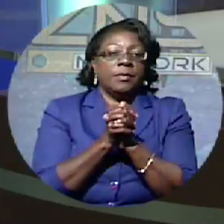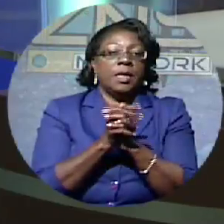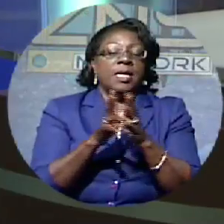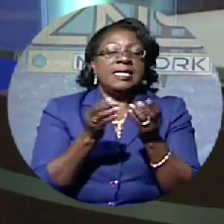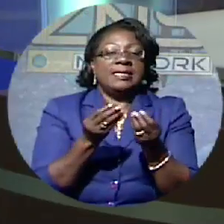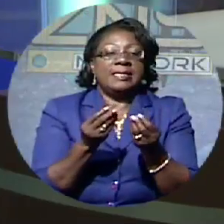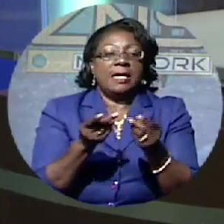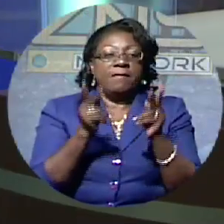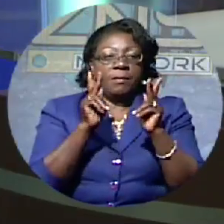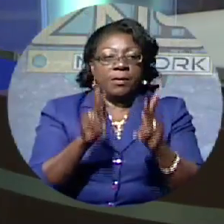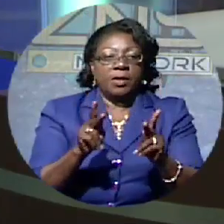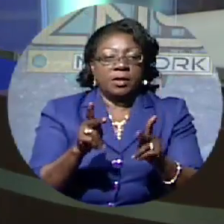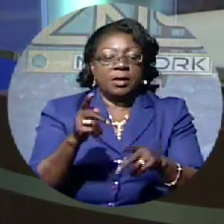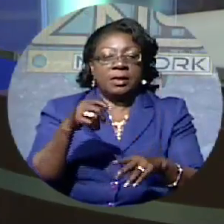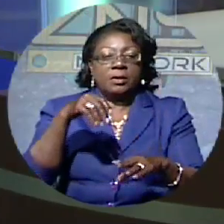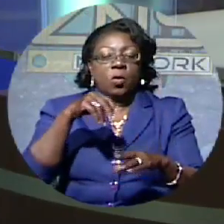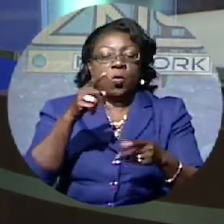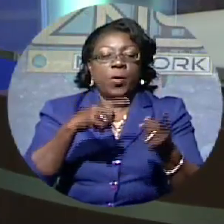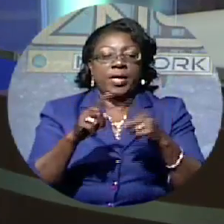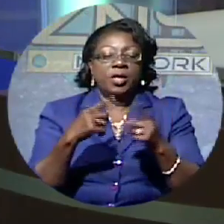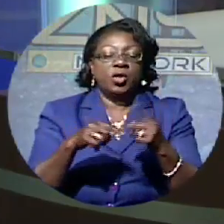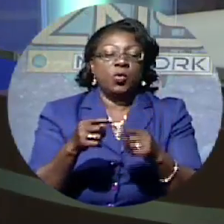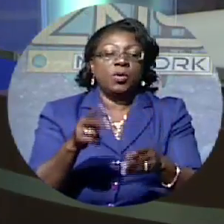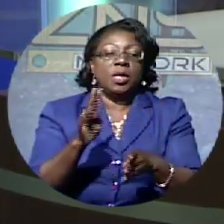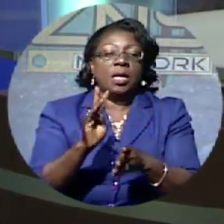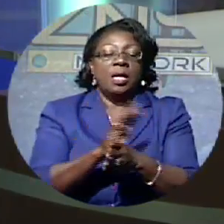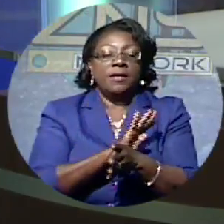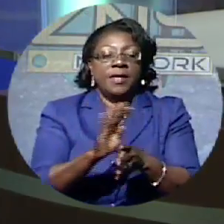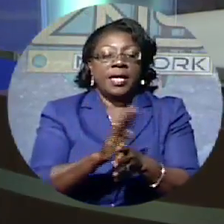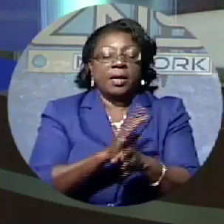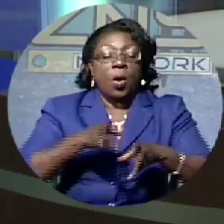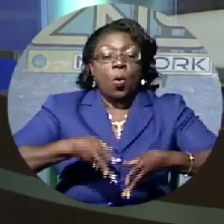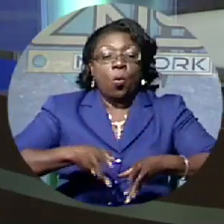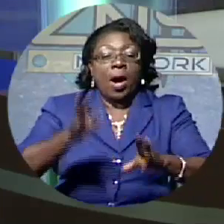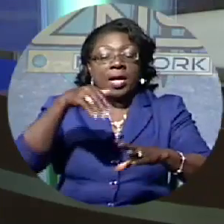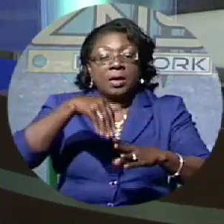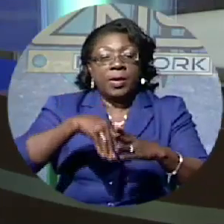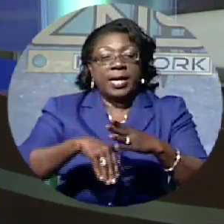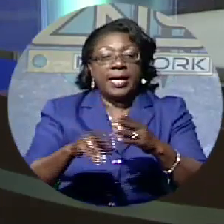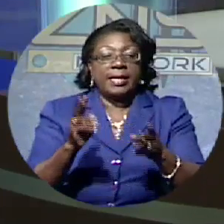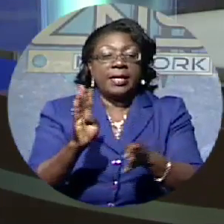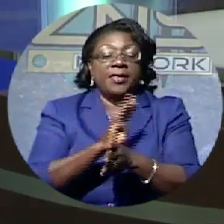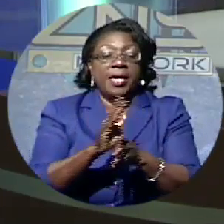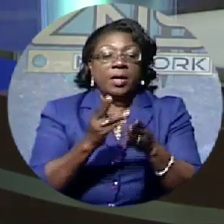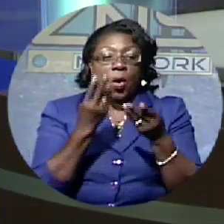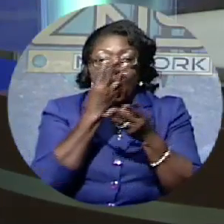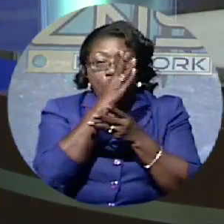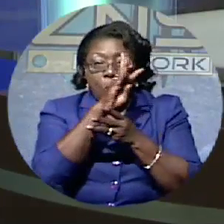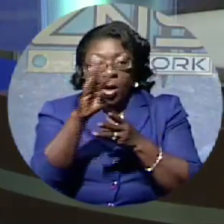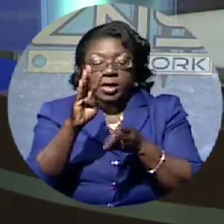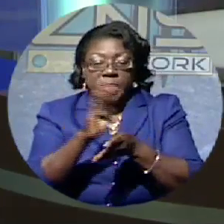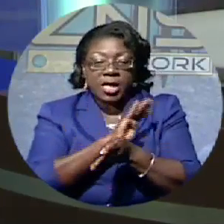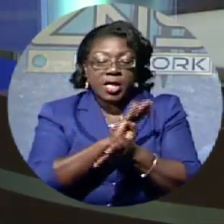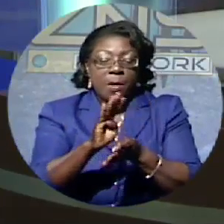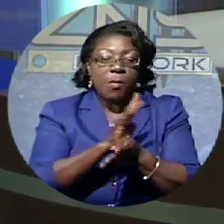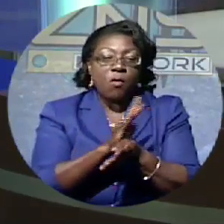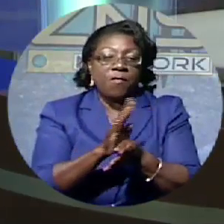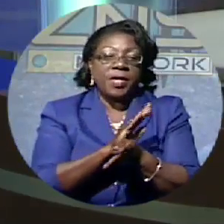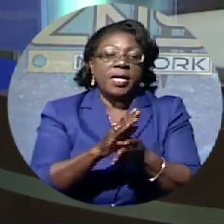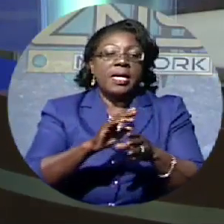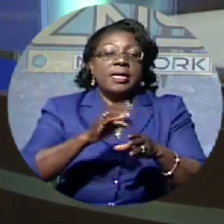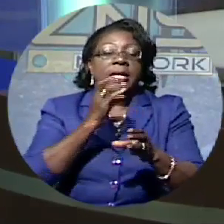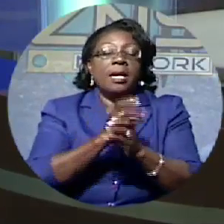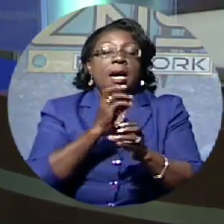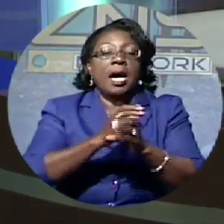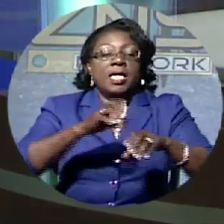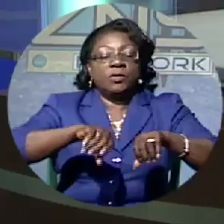Several patrons at a local theater had their vehicles vandalized overnight. And now business operators are being encouraged to step up their